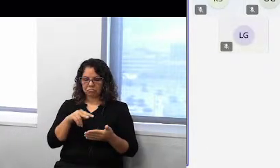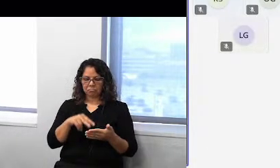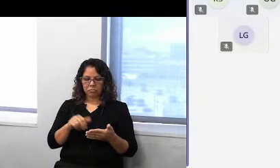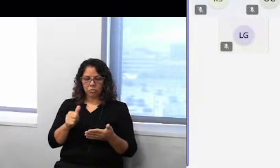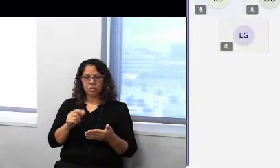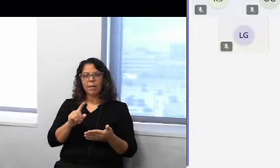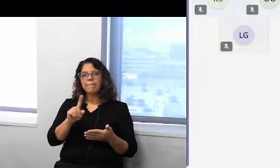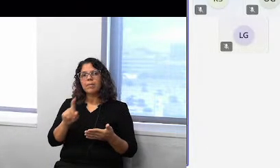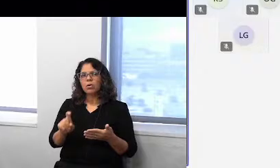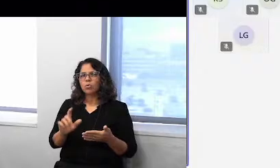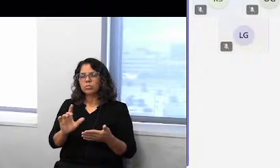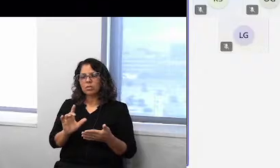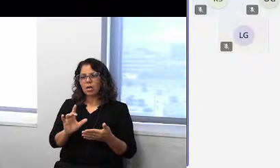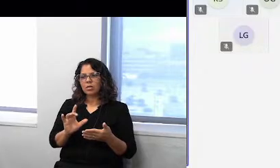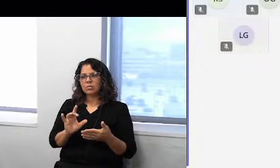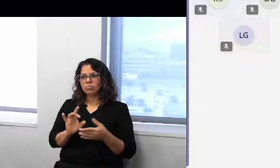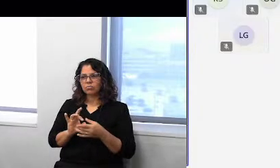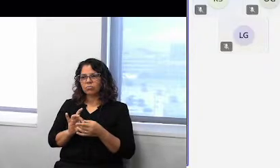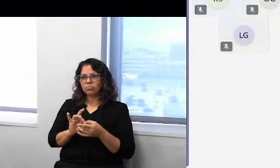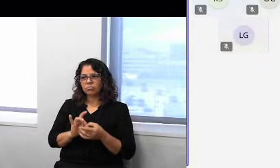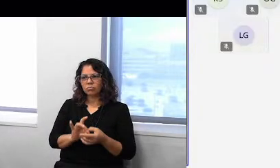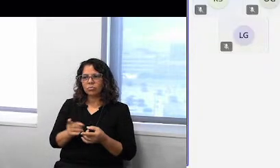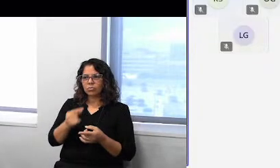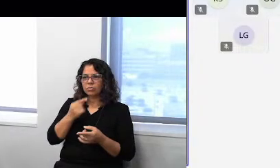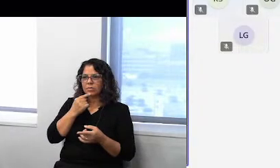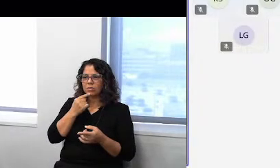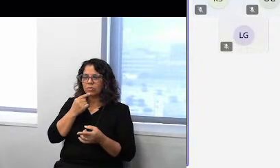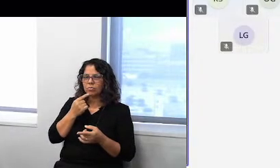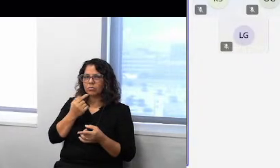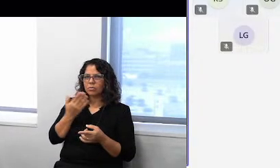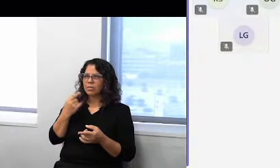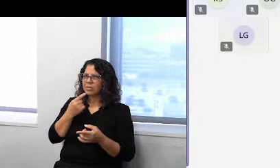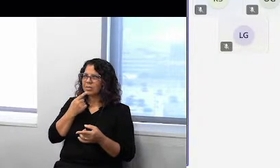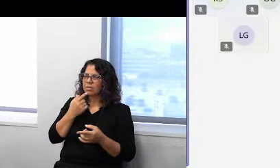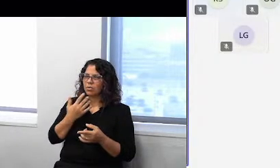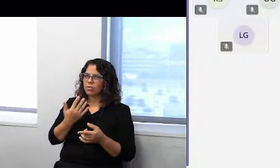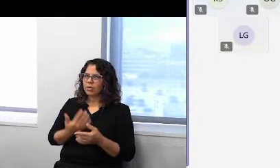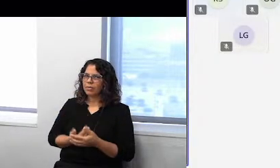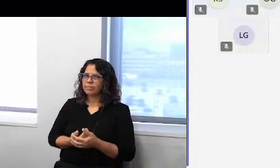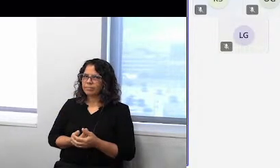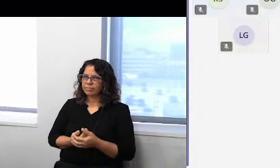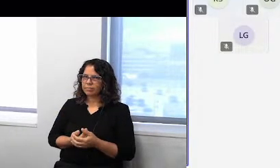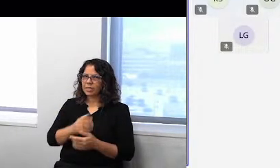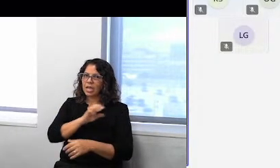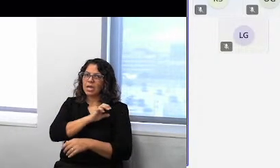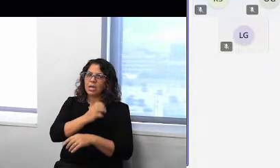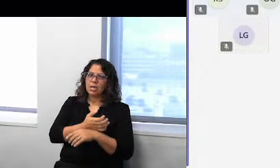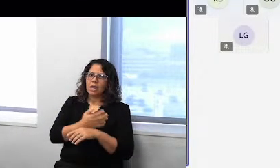mentioned that renewable energy was